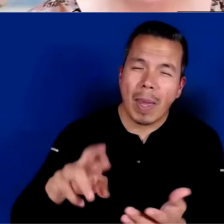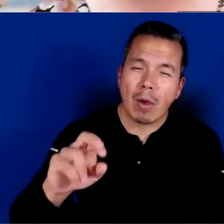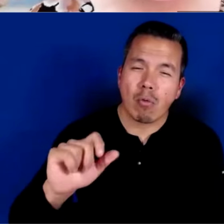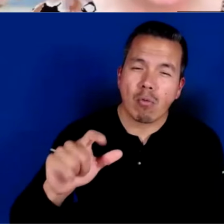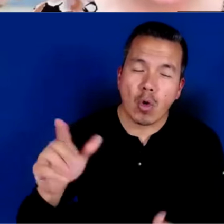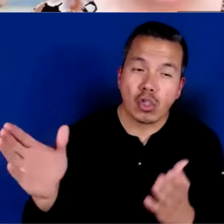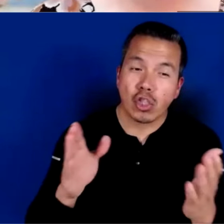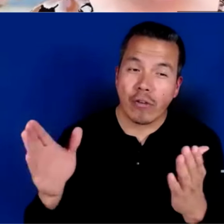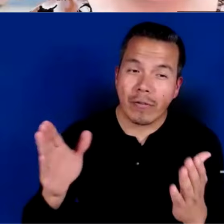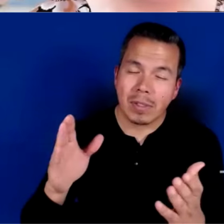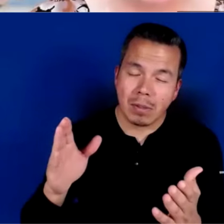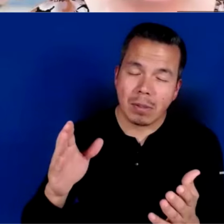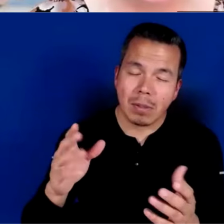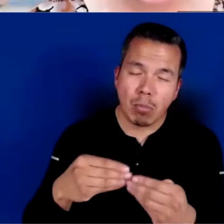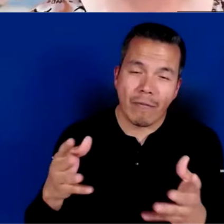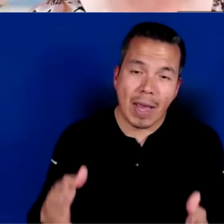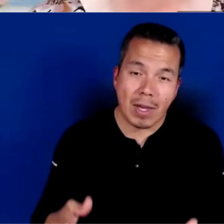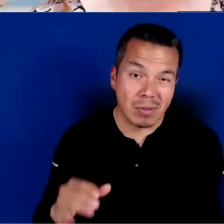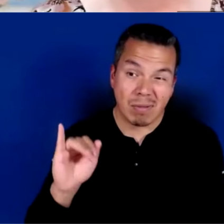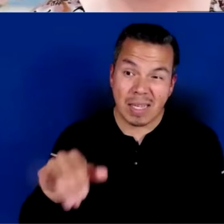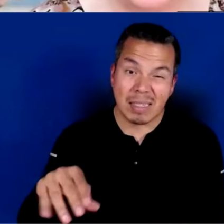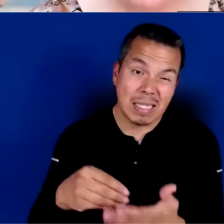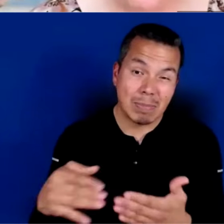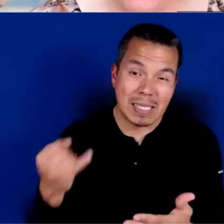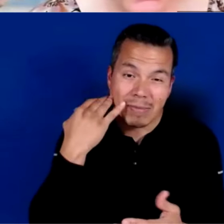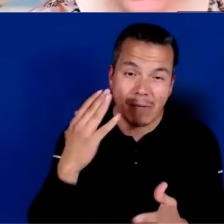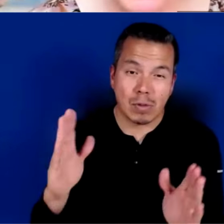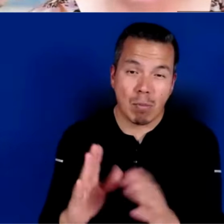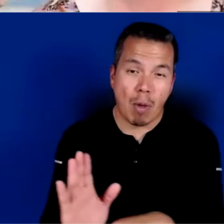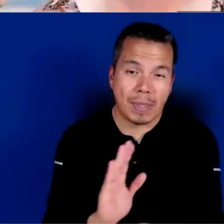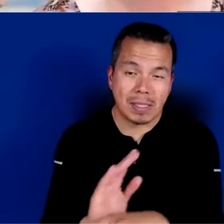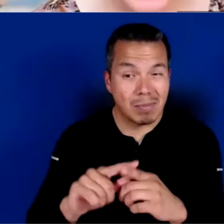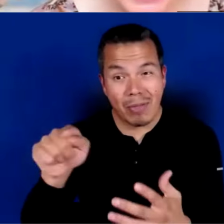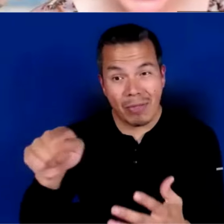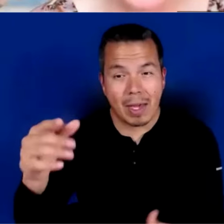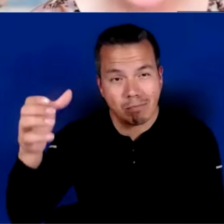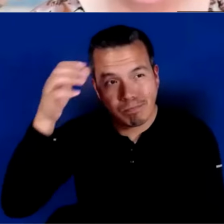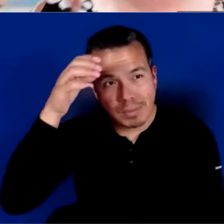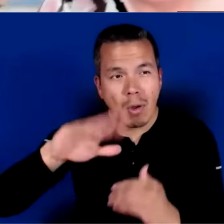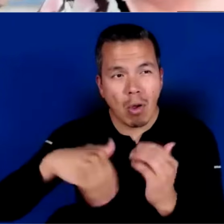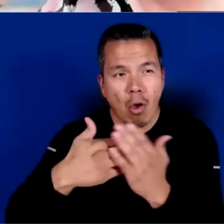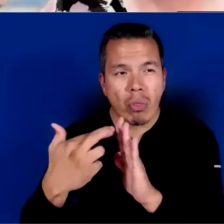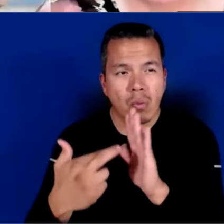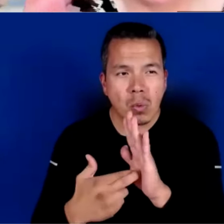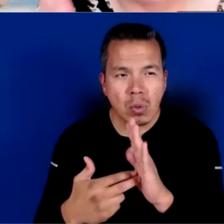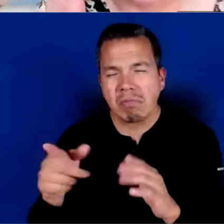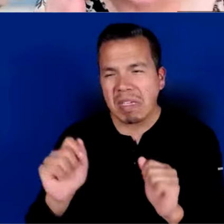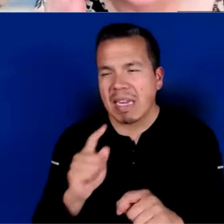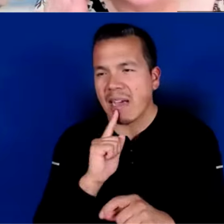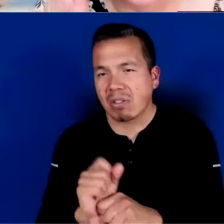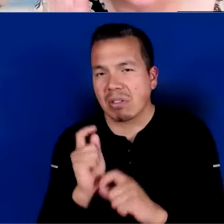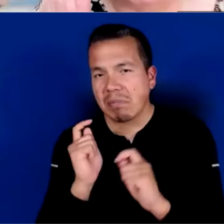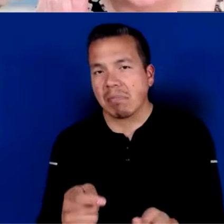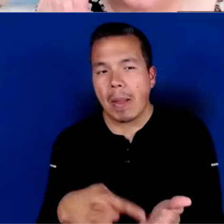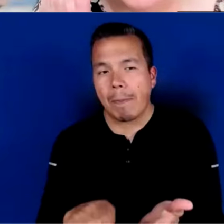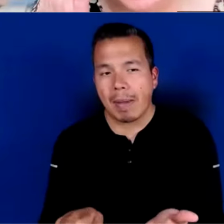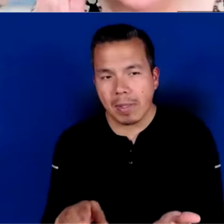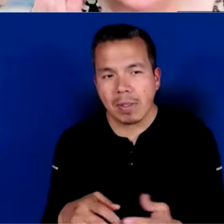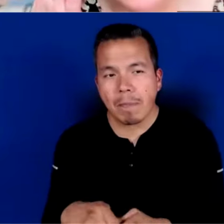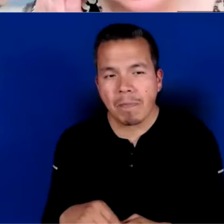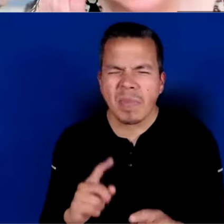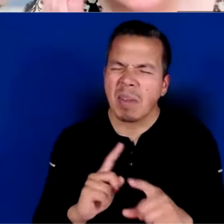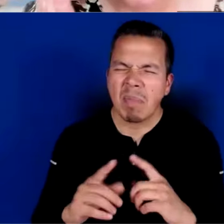providers, which can be expensive if you're a small business, but they know all the rules. And so they can actually issue those payments. But